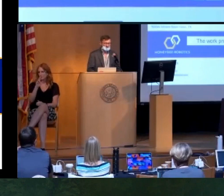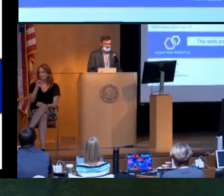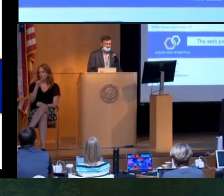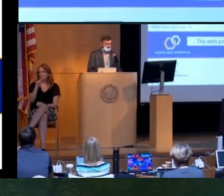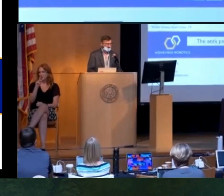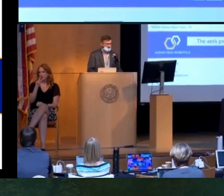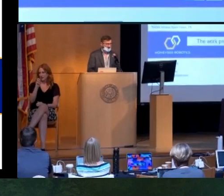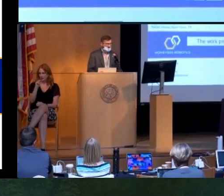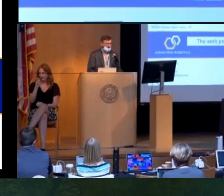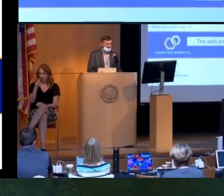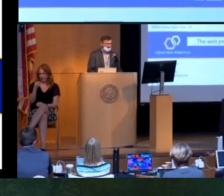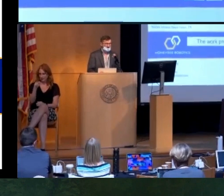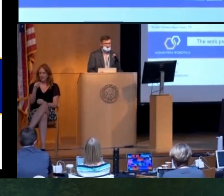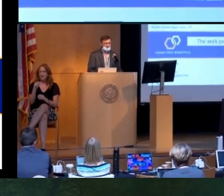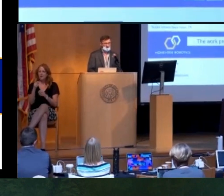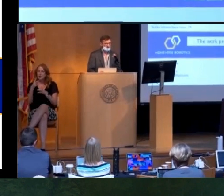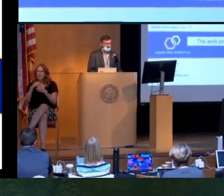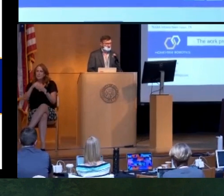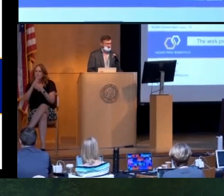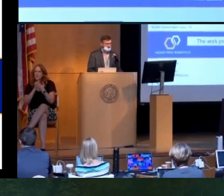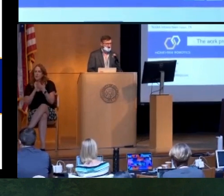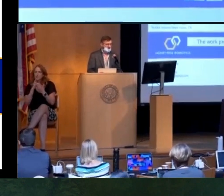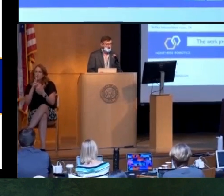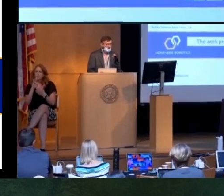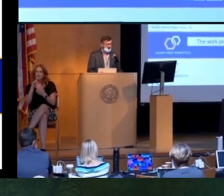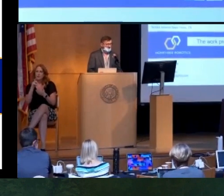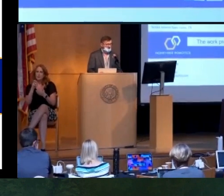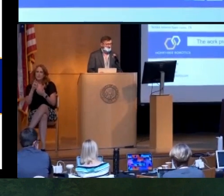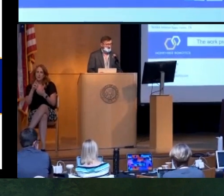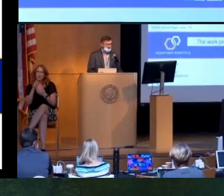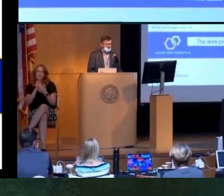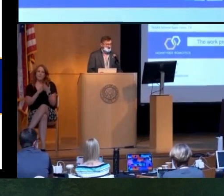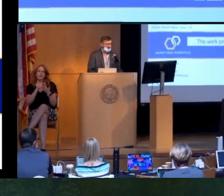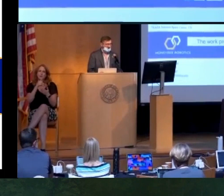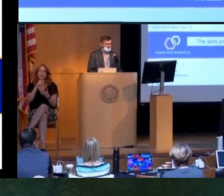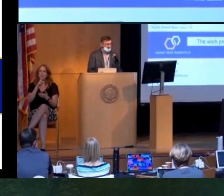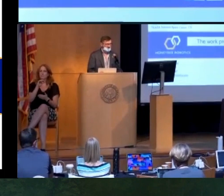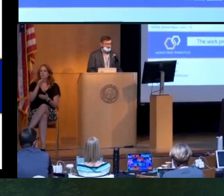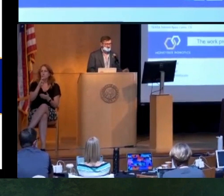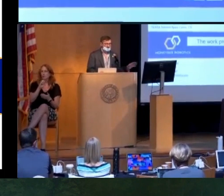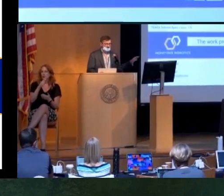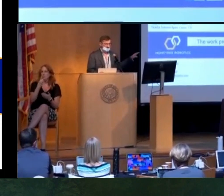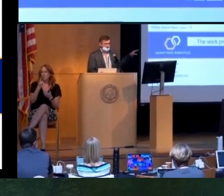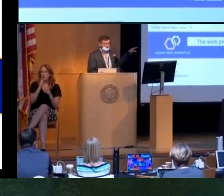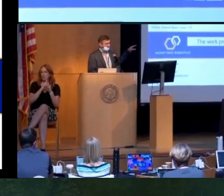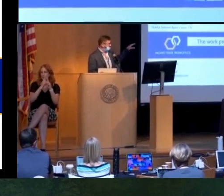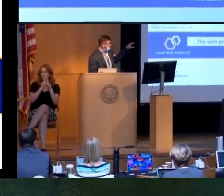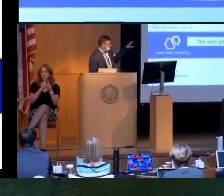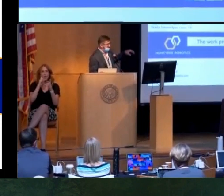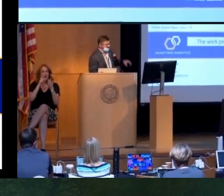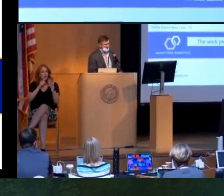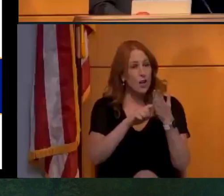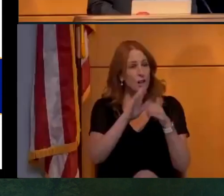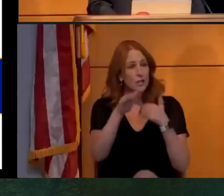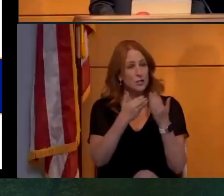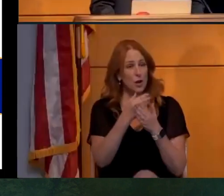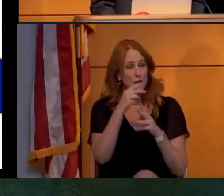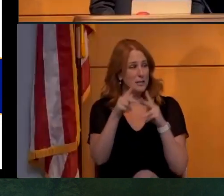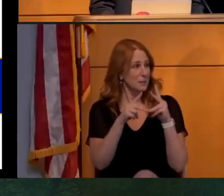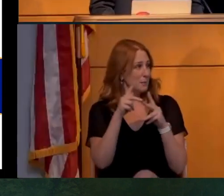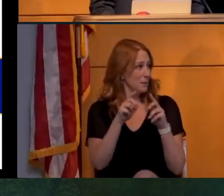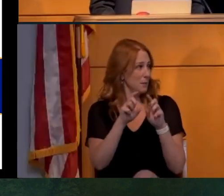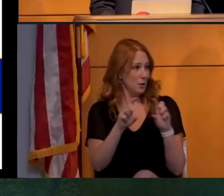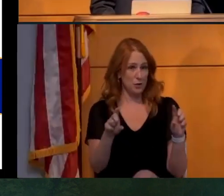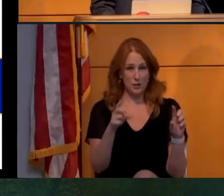which is part of a Viper and also Prime 1 mission. Firstly, I wanna acknowledge all these folks that you see at the